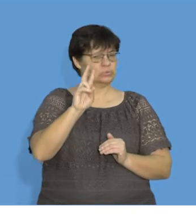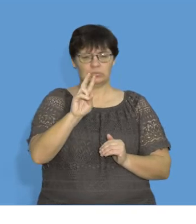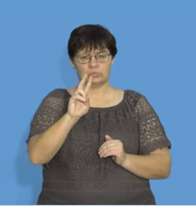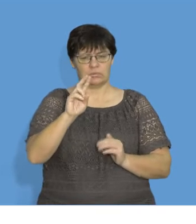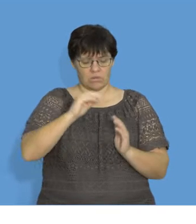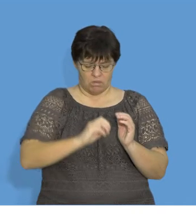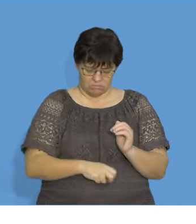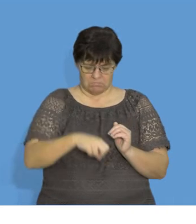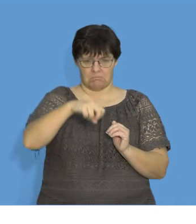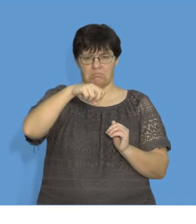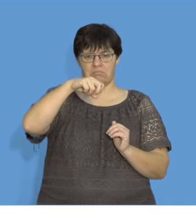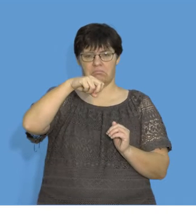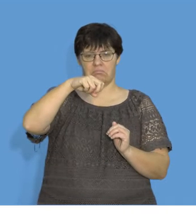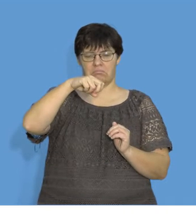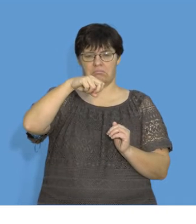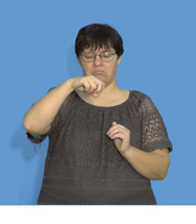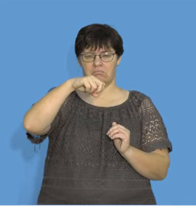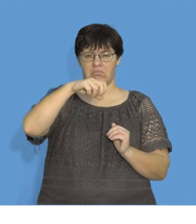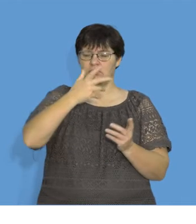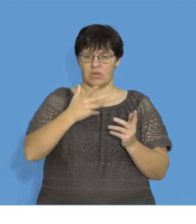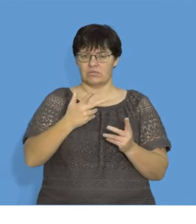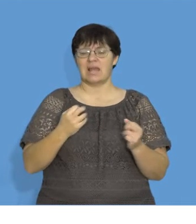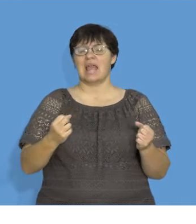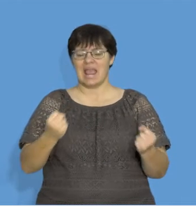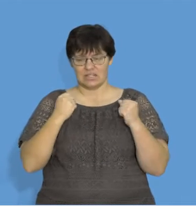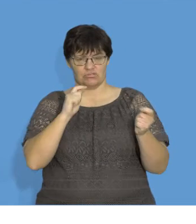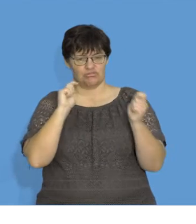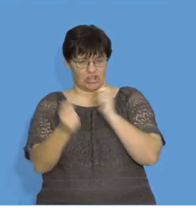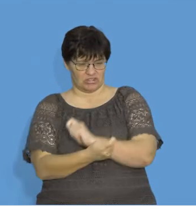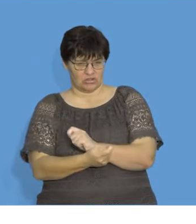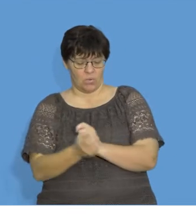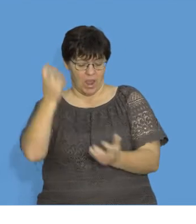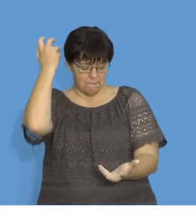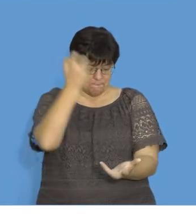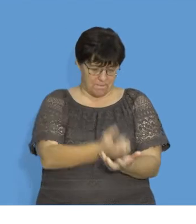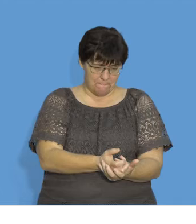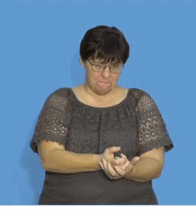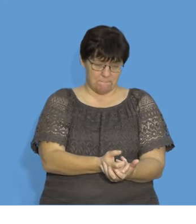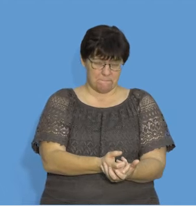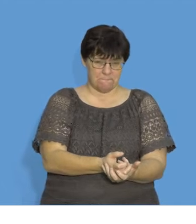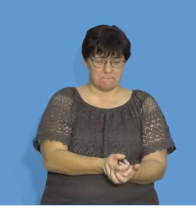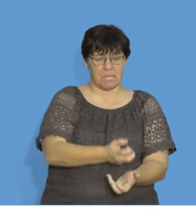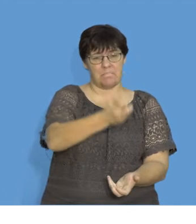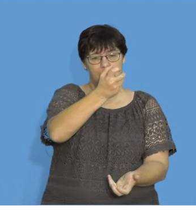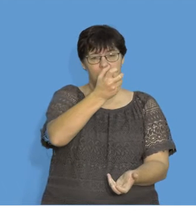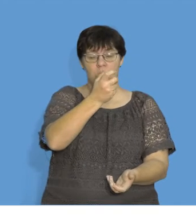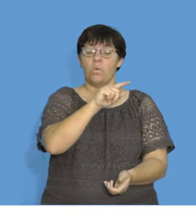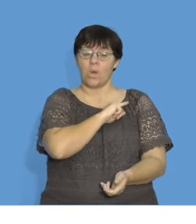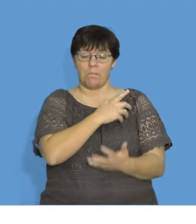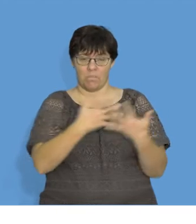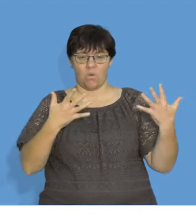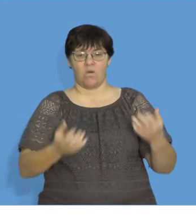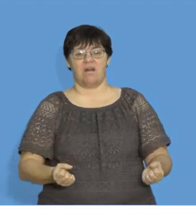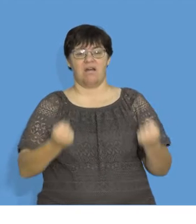high? That's quite an interesting, that's about energy changes and what happens when it hits the ground, okay? Because the hockey ball